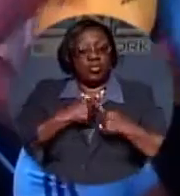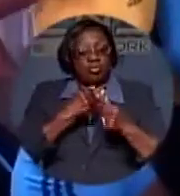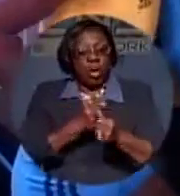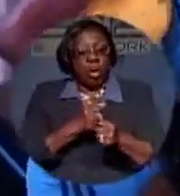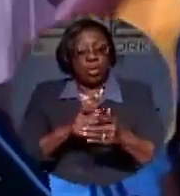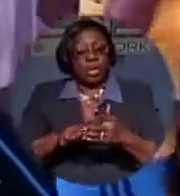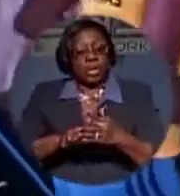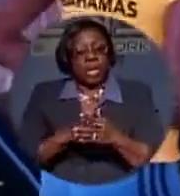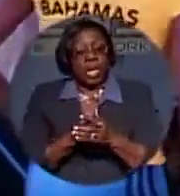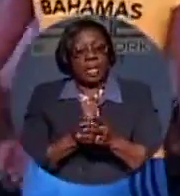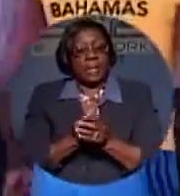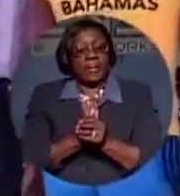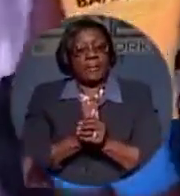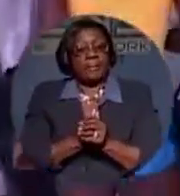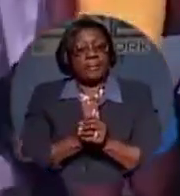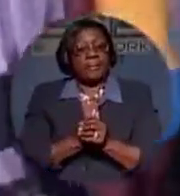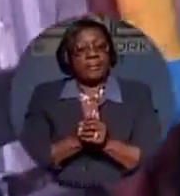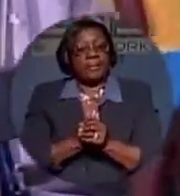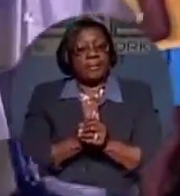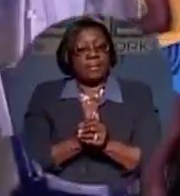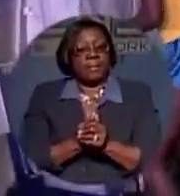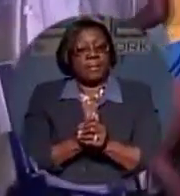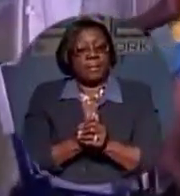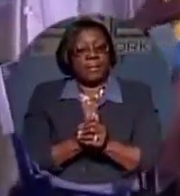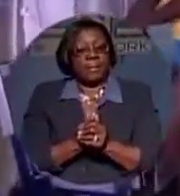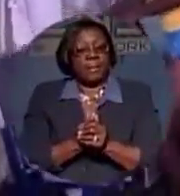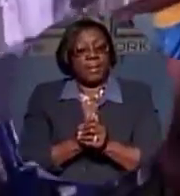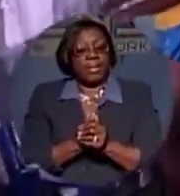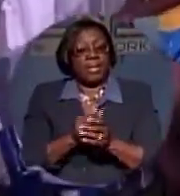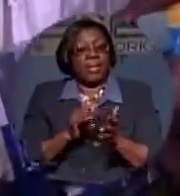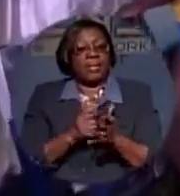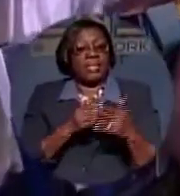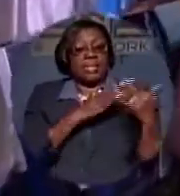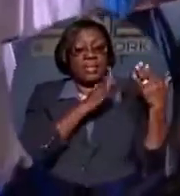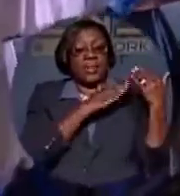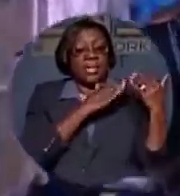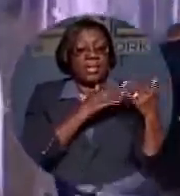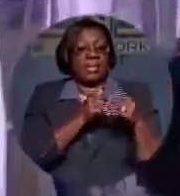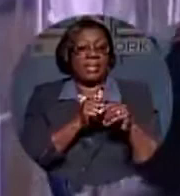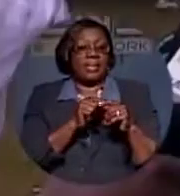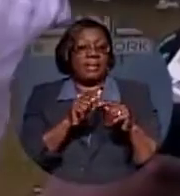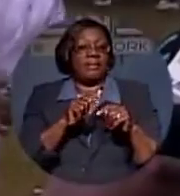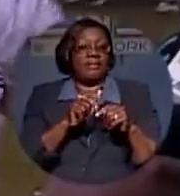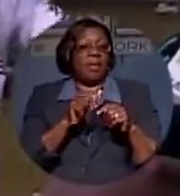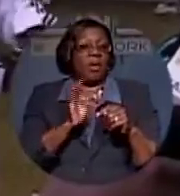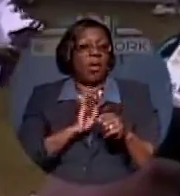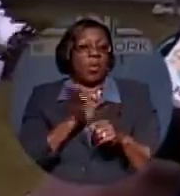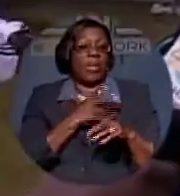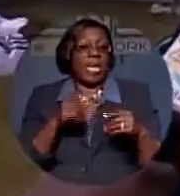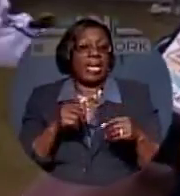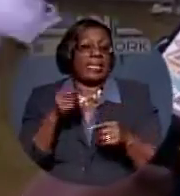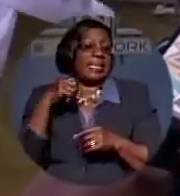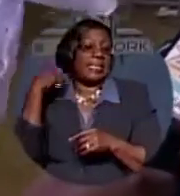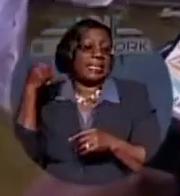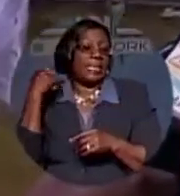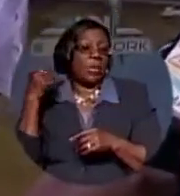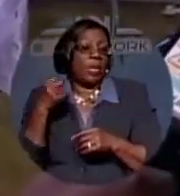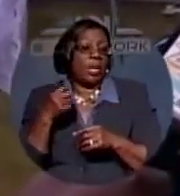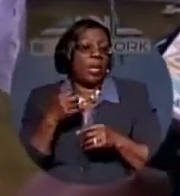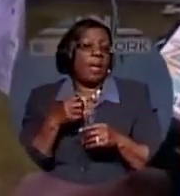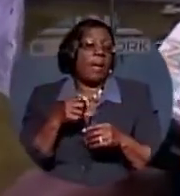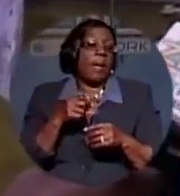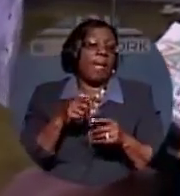to work with. I'm very pleased with the goal. It was expected, seeing as how we had like the silver medalist and the gold